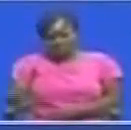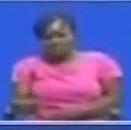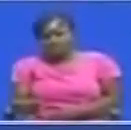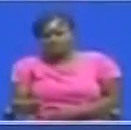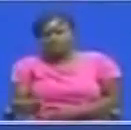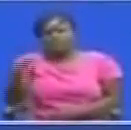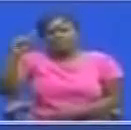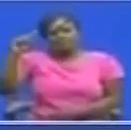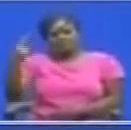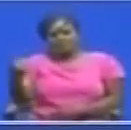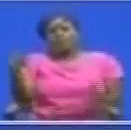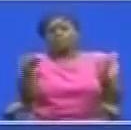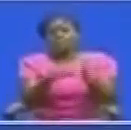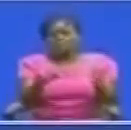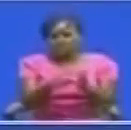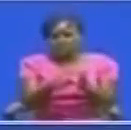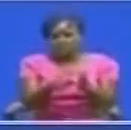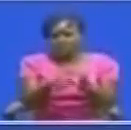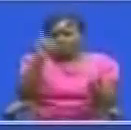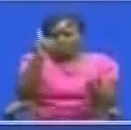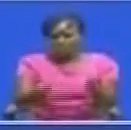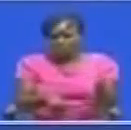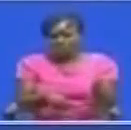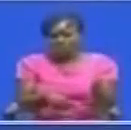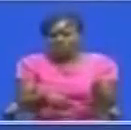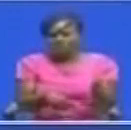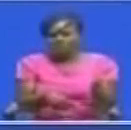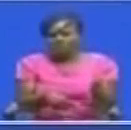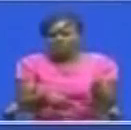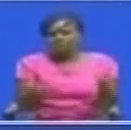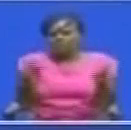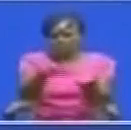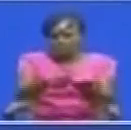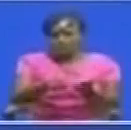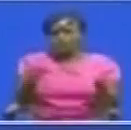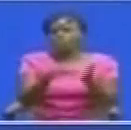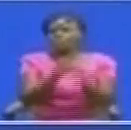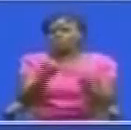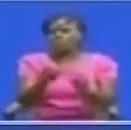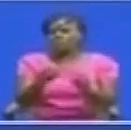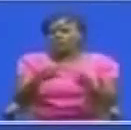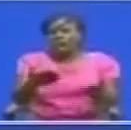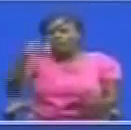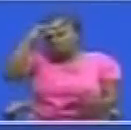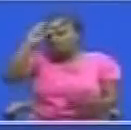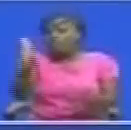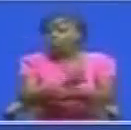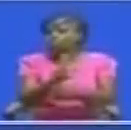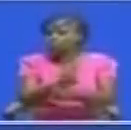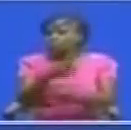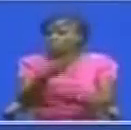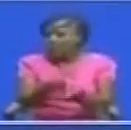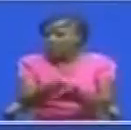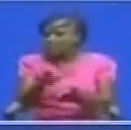this. I think one of the problems that I'm having is that, yes, debt itself is not the problem, but when you look at how government is spending that money, you begin to get